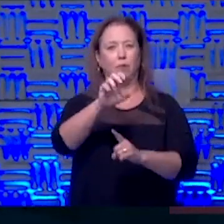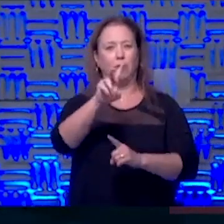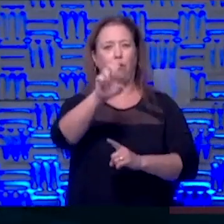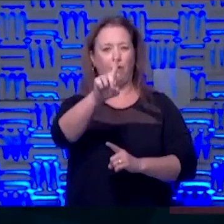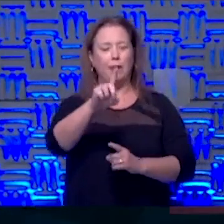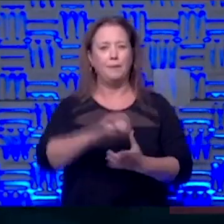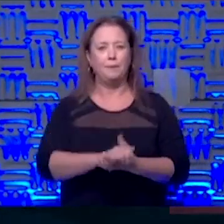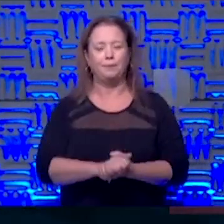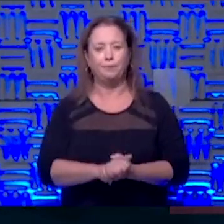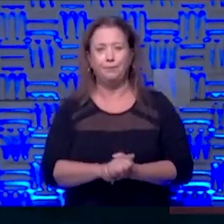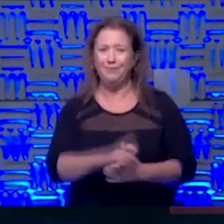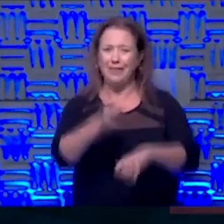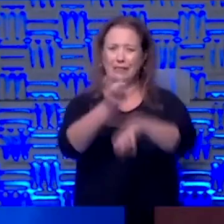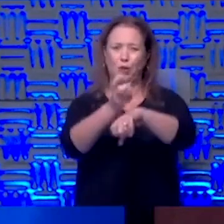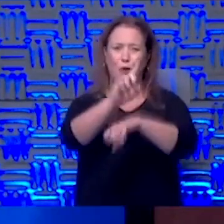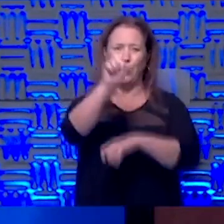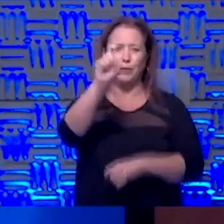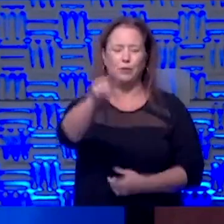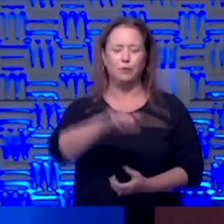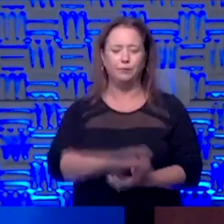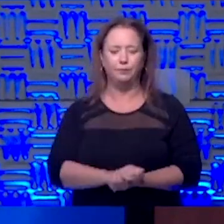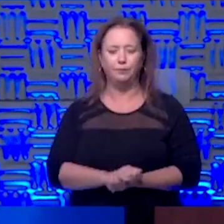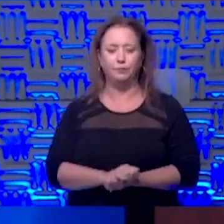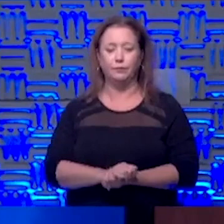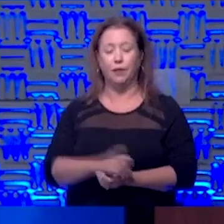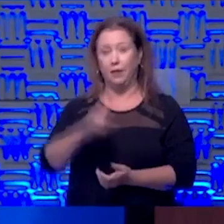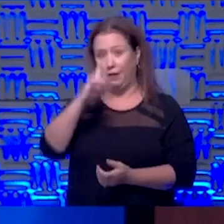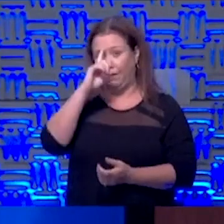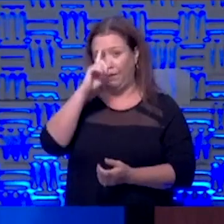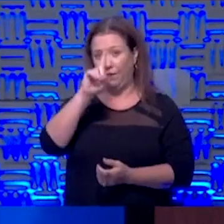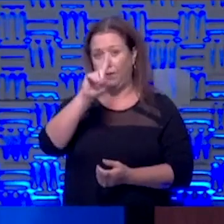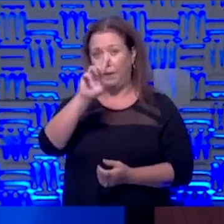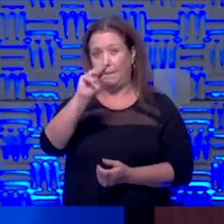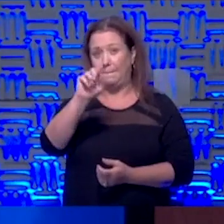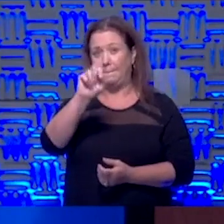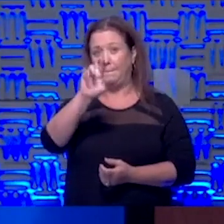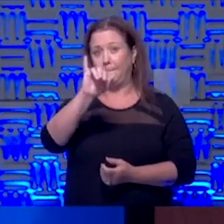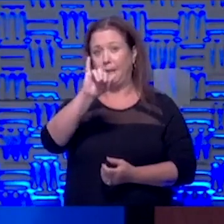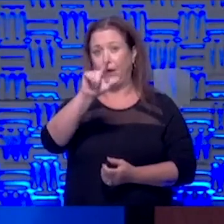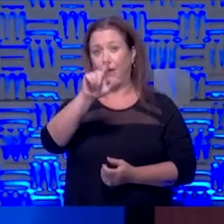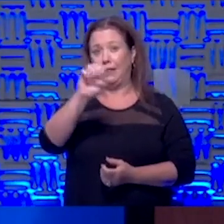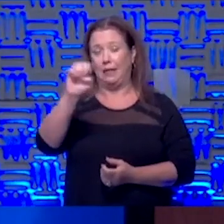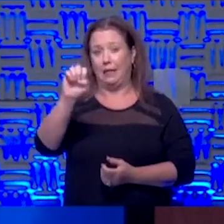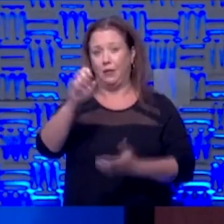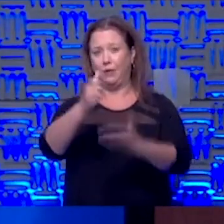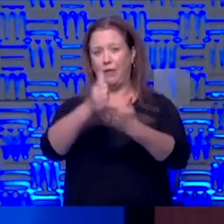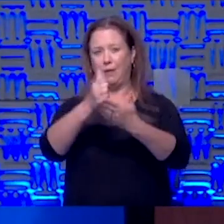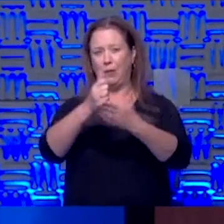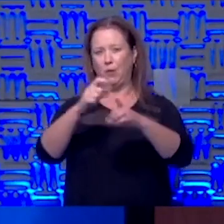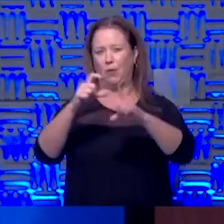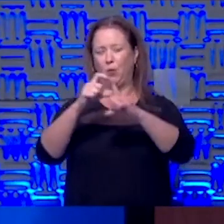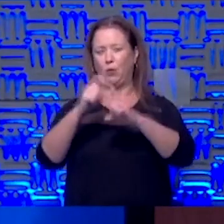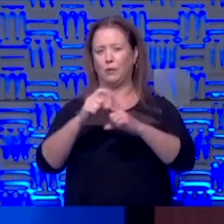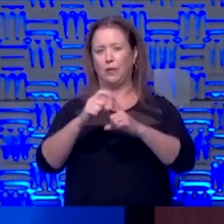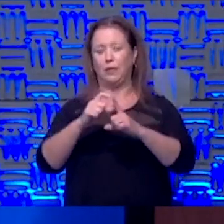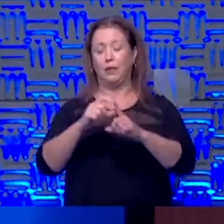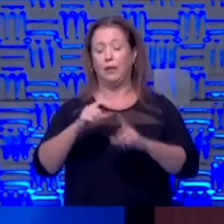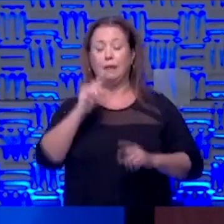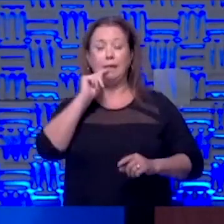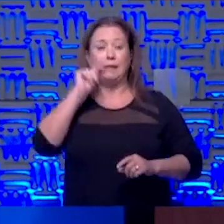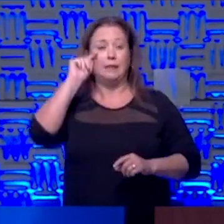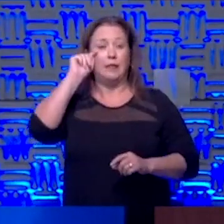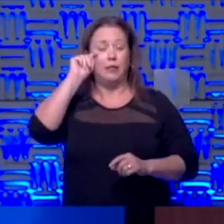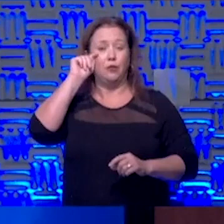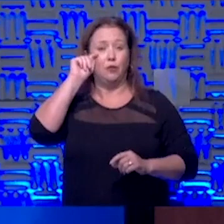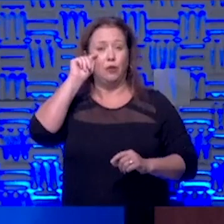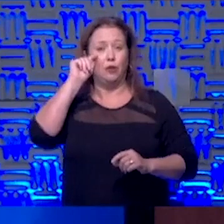right, Yeah. All right. it's a hard one. All right, this one's for you. It's from Mary Lee, and you're going to have to help me with the medical terms. But as a teenager, her